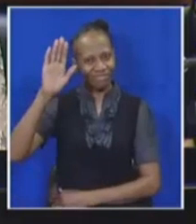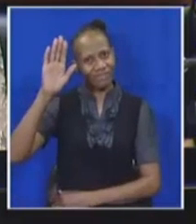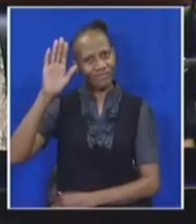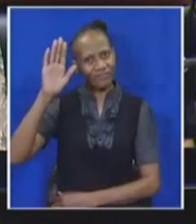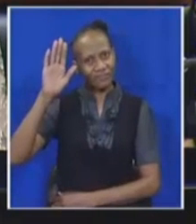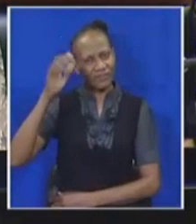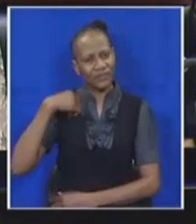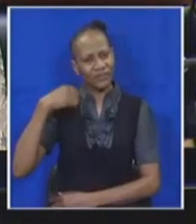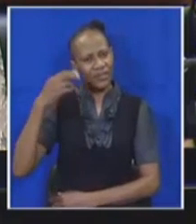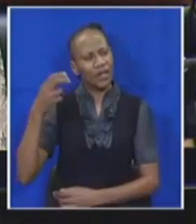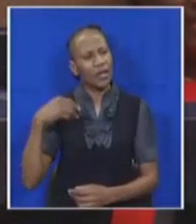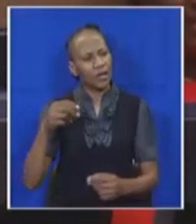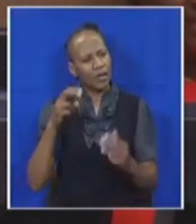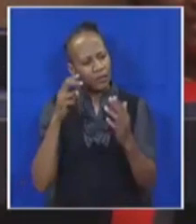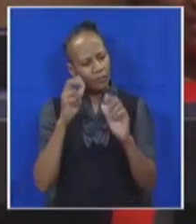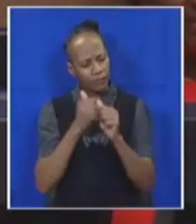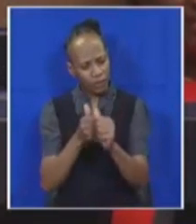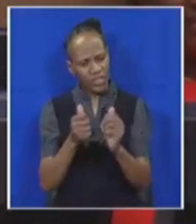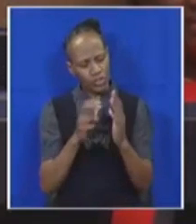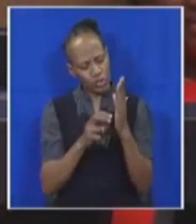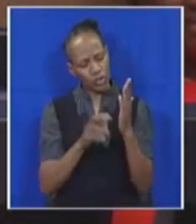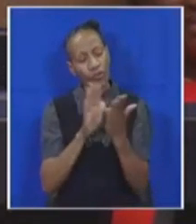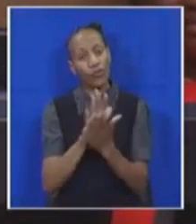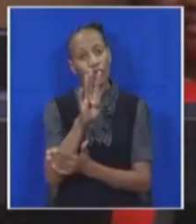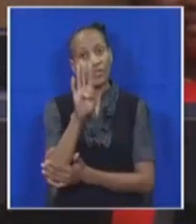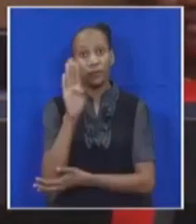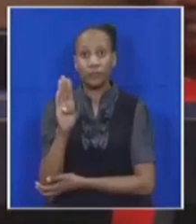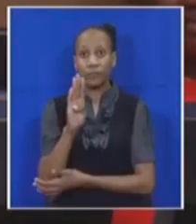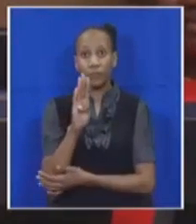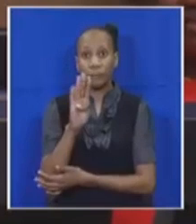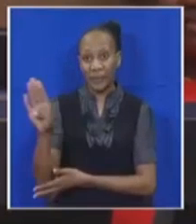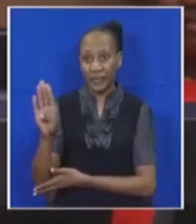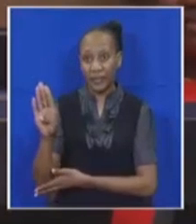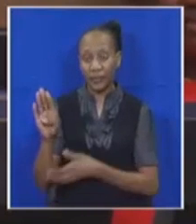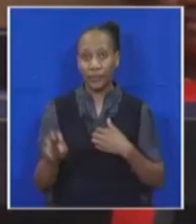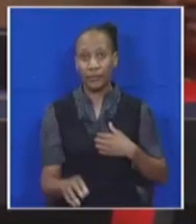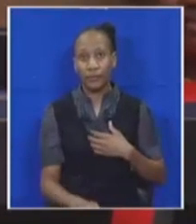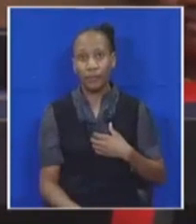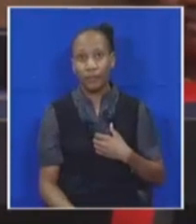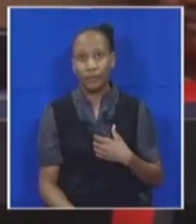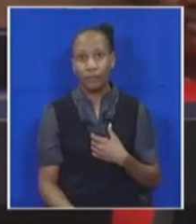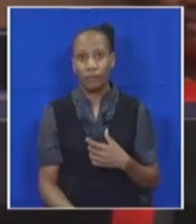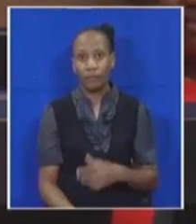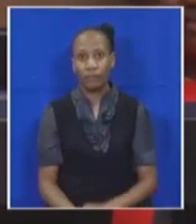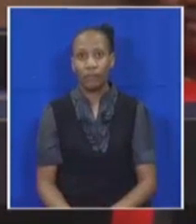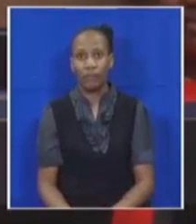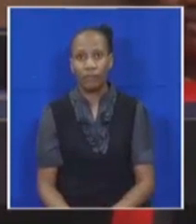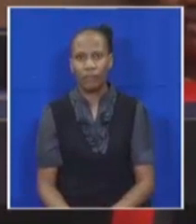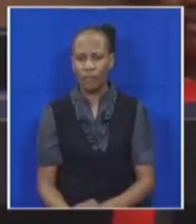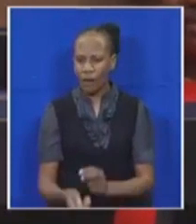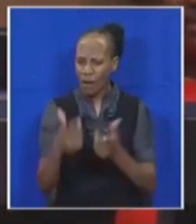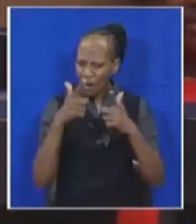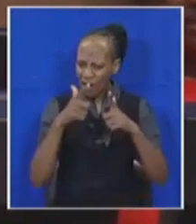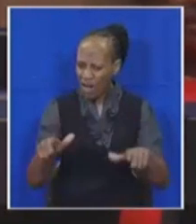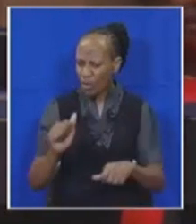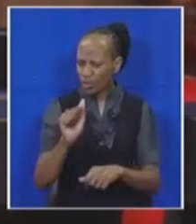of the joint rule 14P. What is the point of order? The offensive language that Honourable Van Damme is just